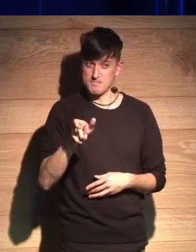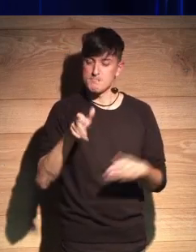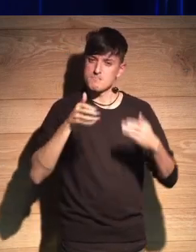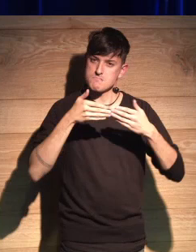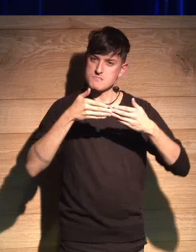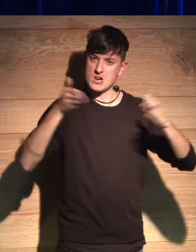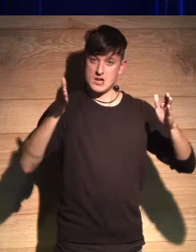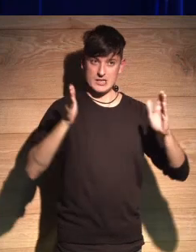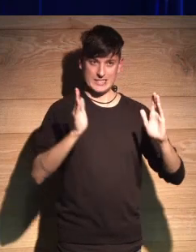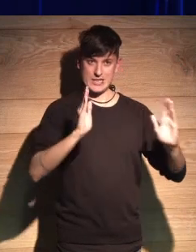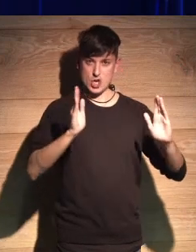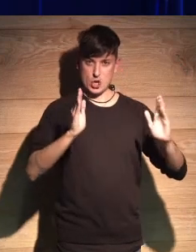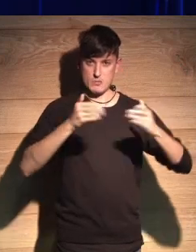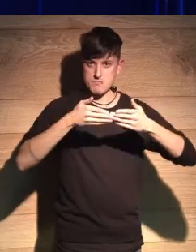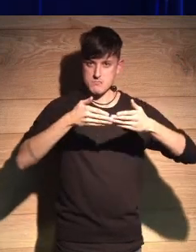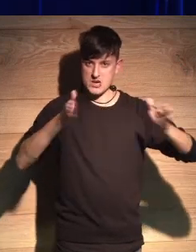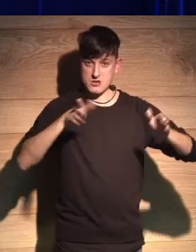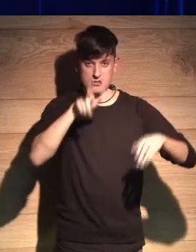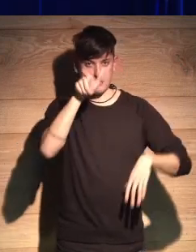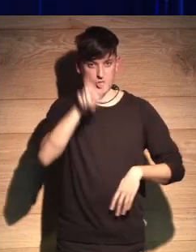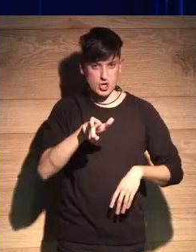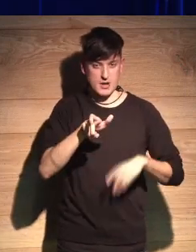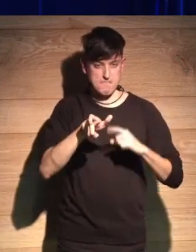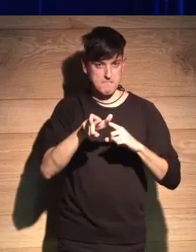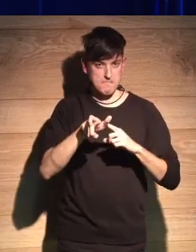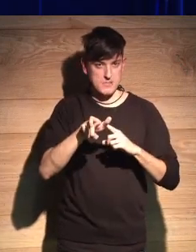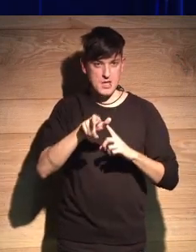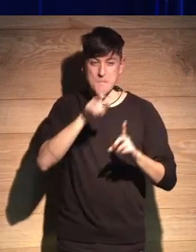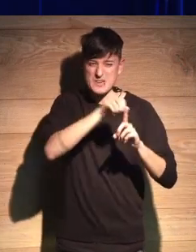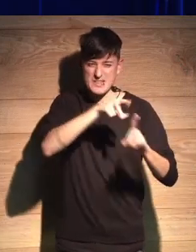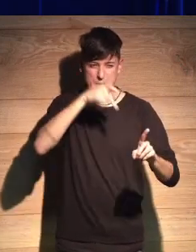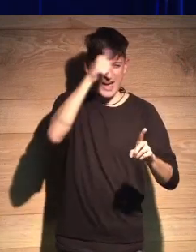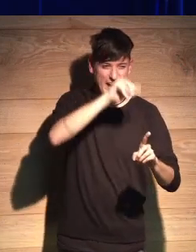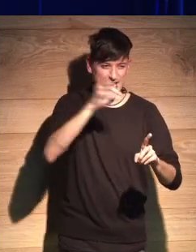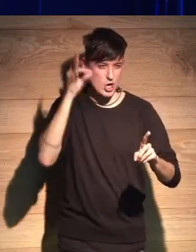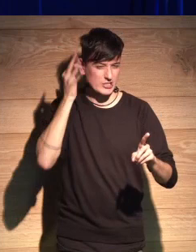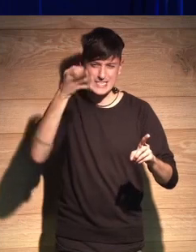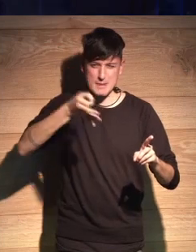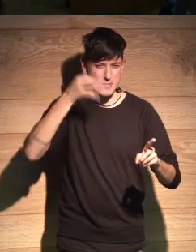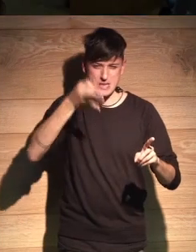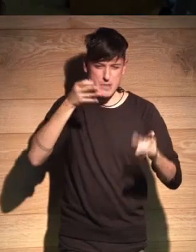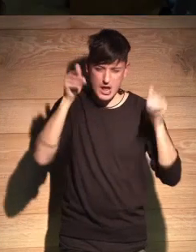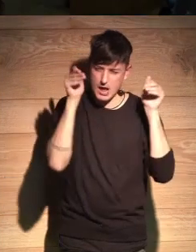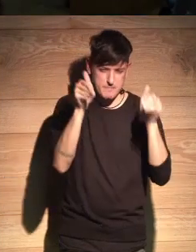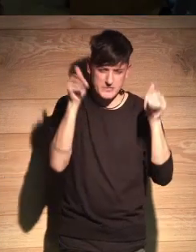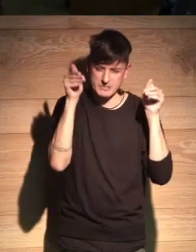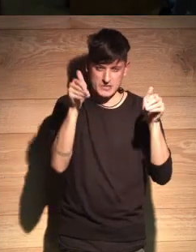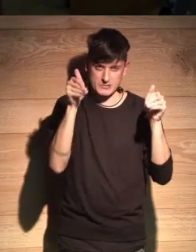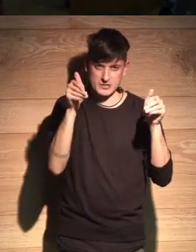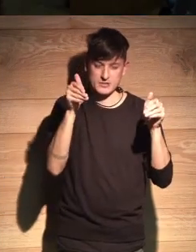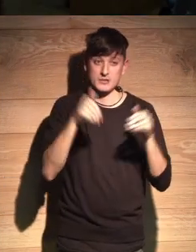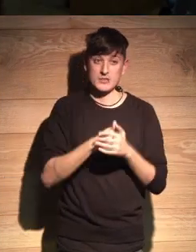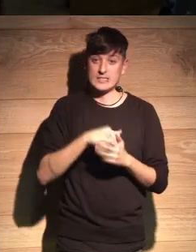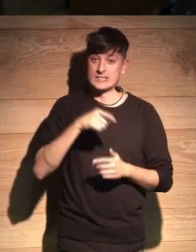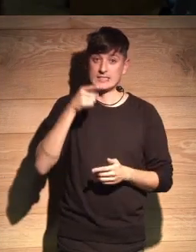open formally this session, a person who never loses the gender perspective in her interventions and